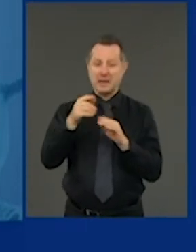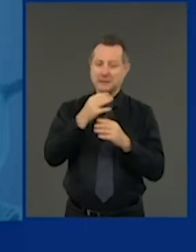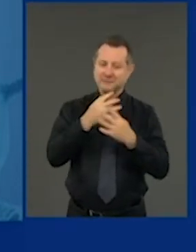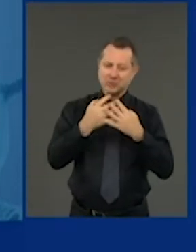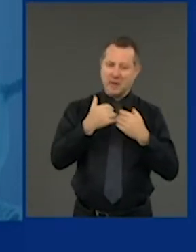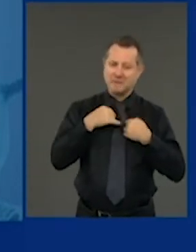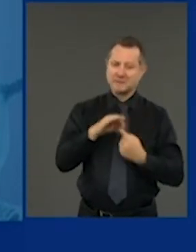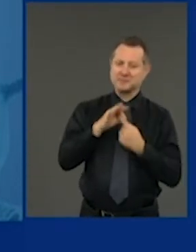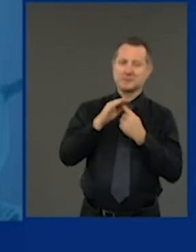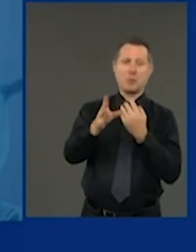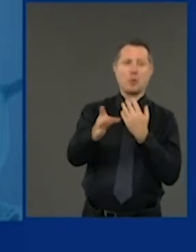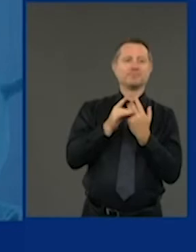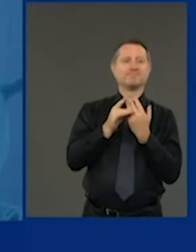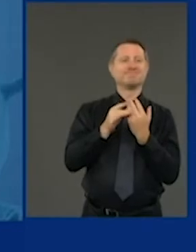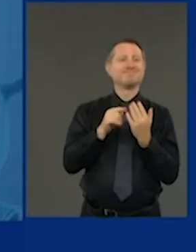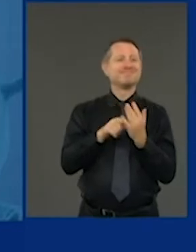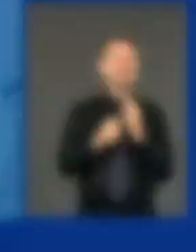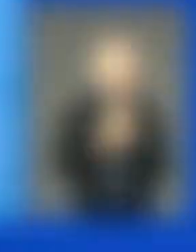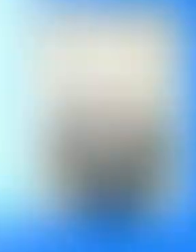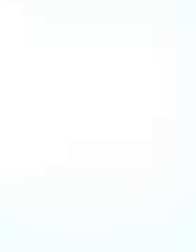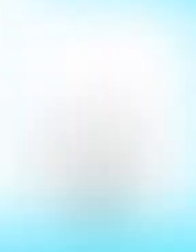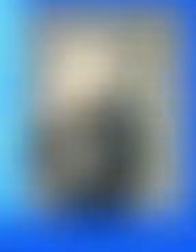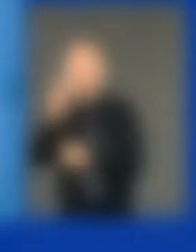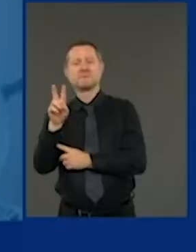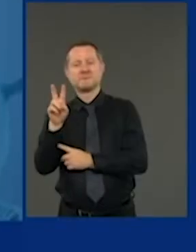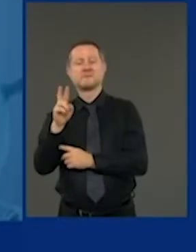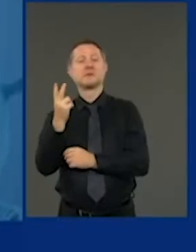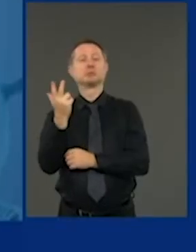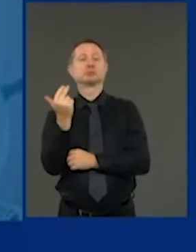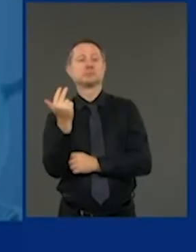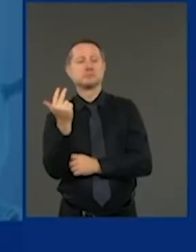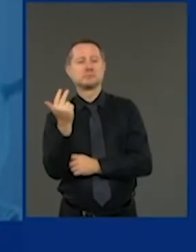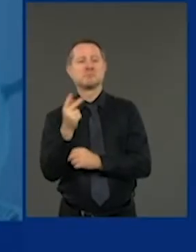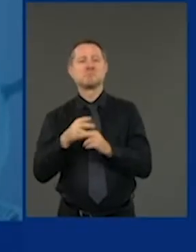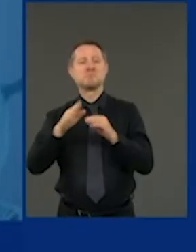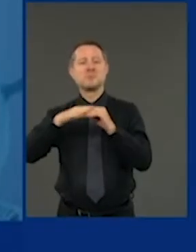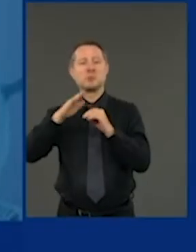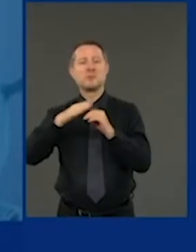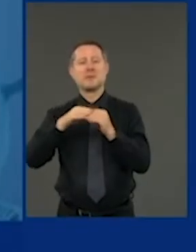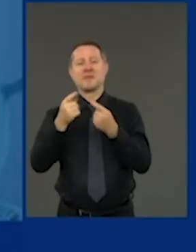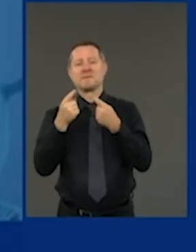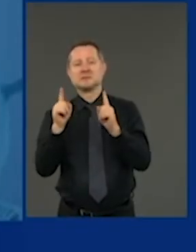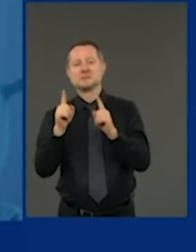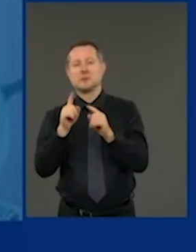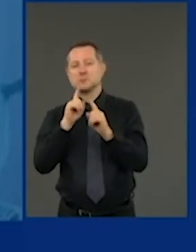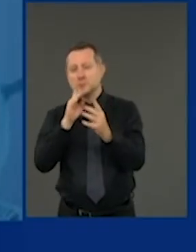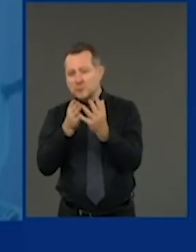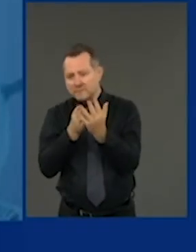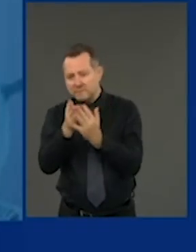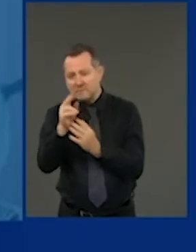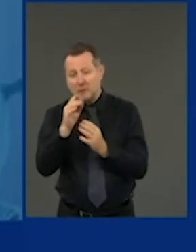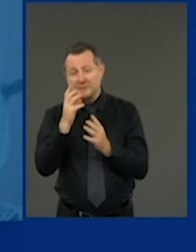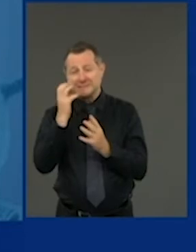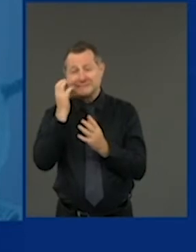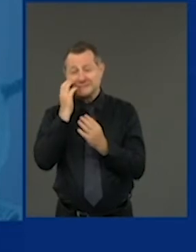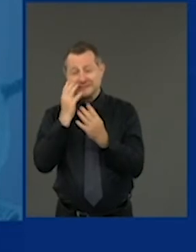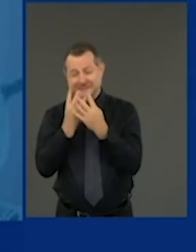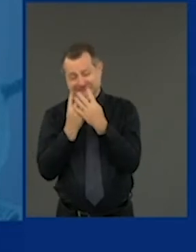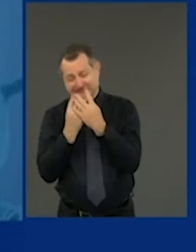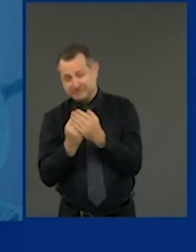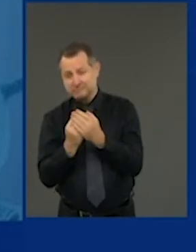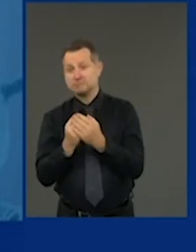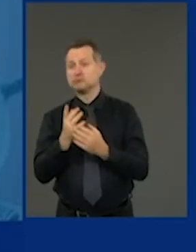to the droplets? The most dense filters can actually filter